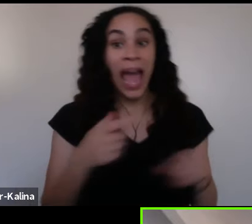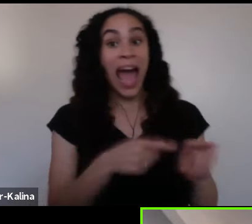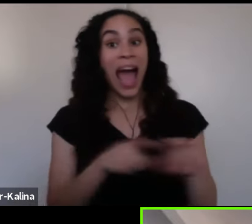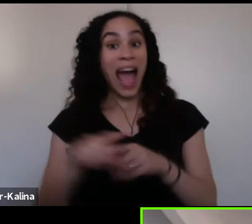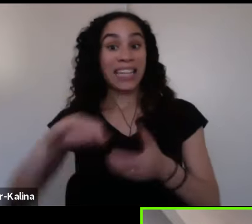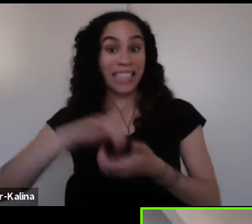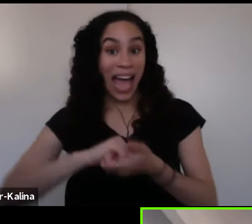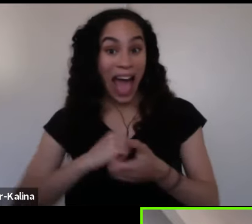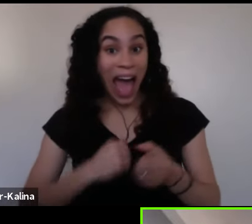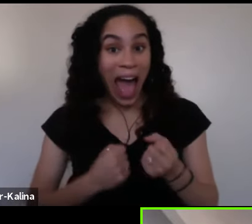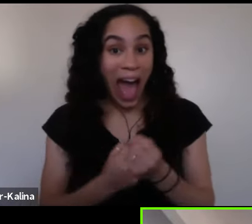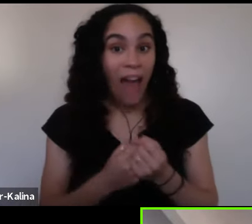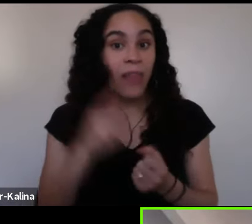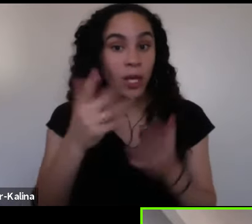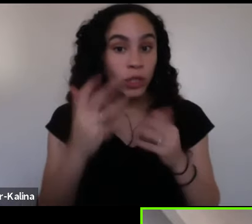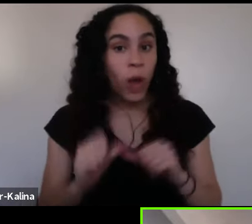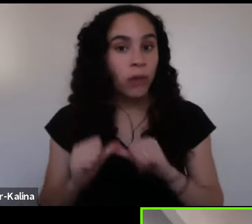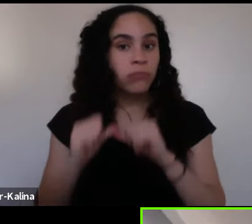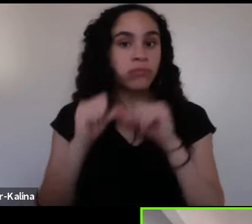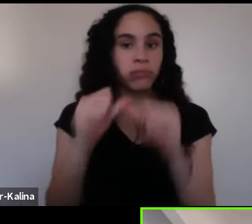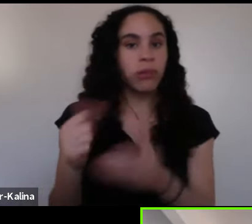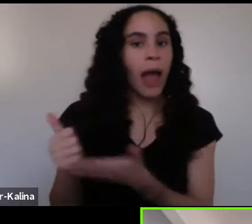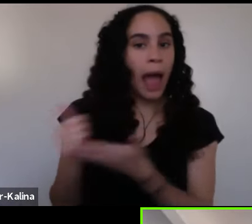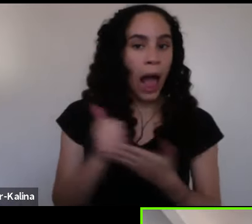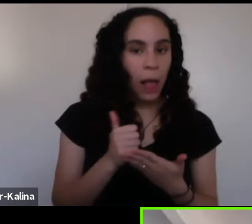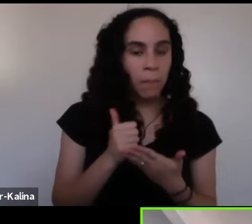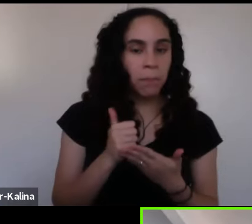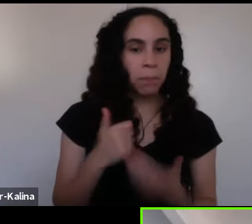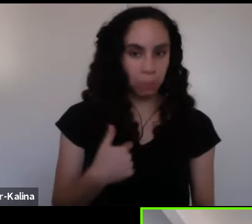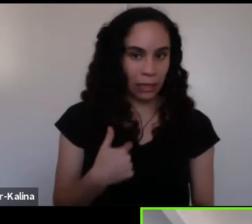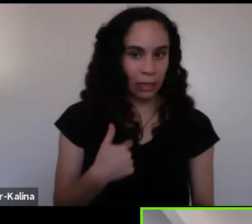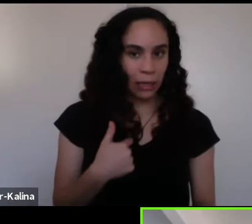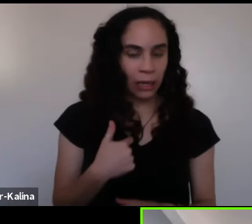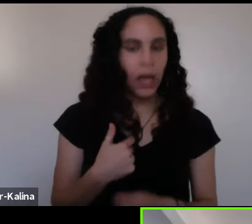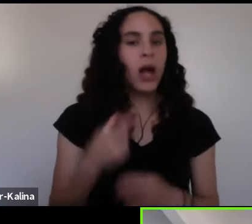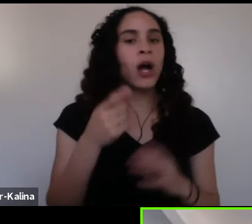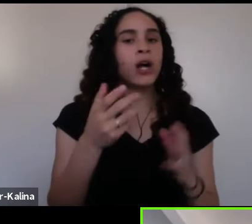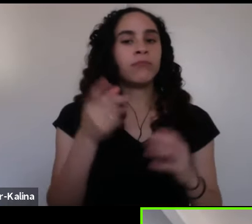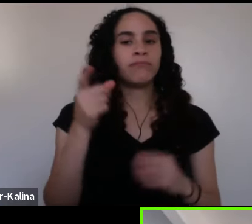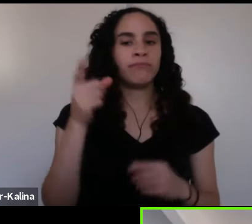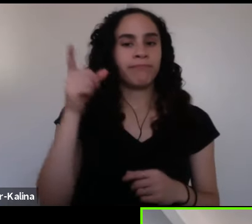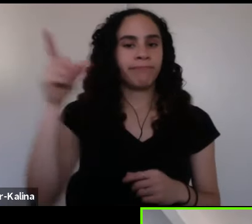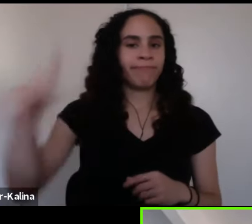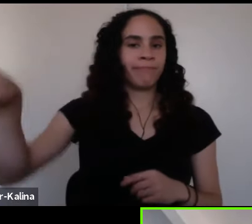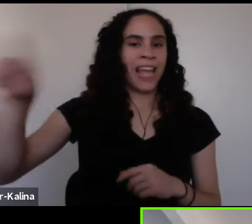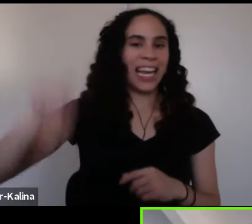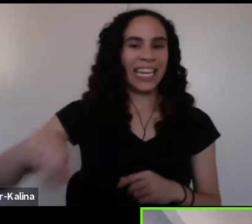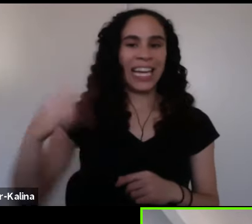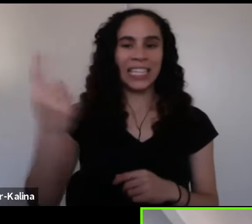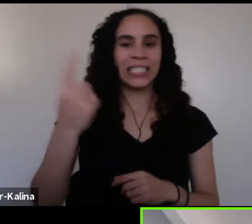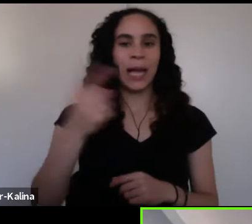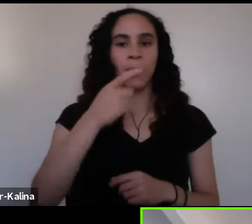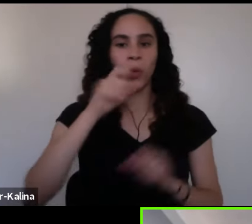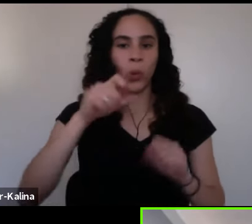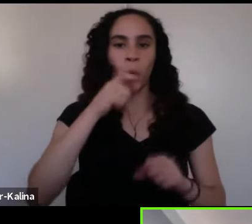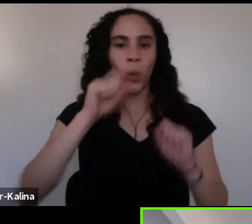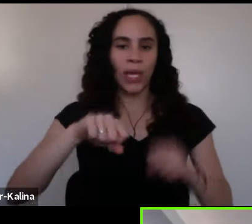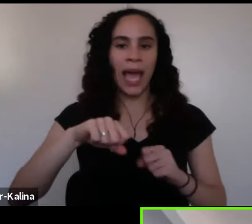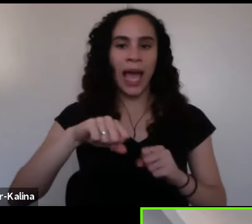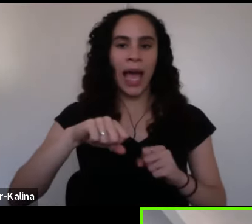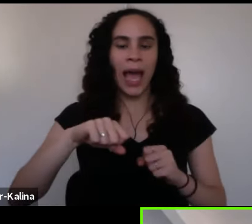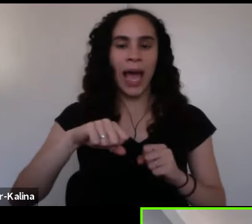wanted to continue to help me. And they needed somebody that could kind of bridge that gap between